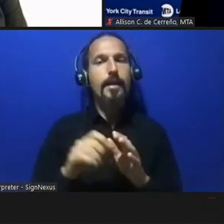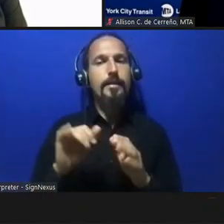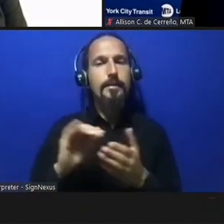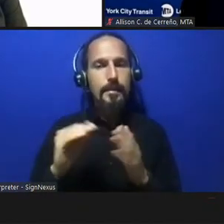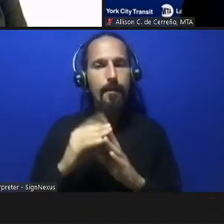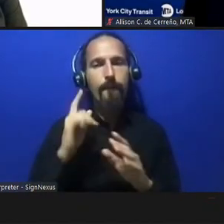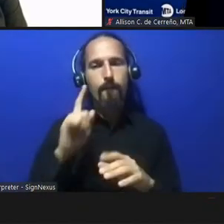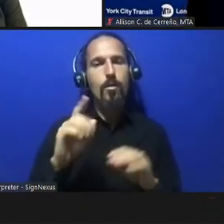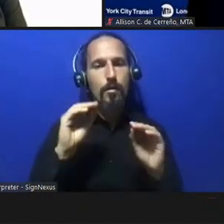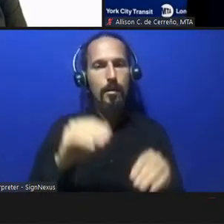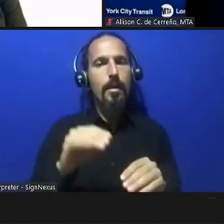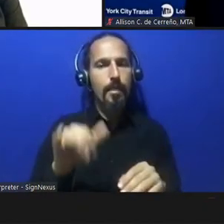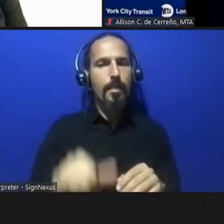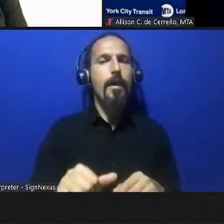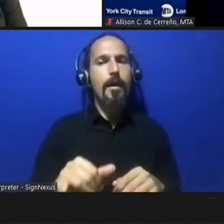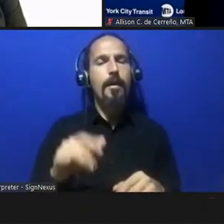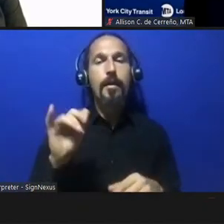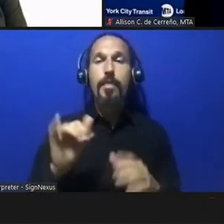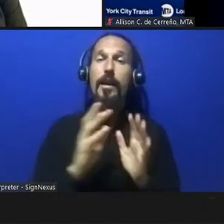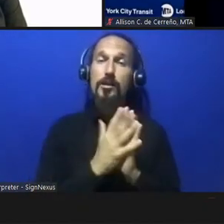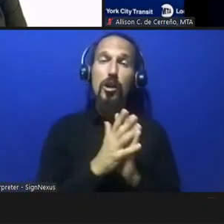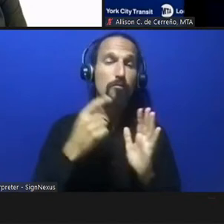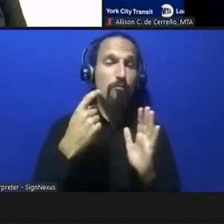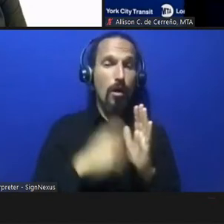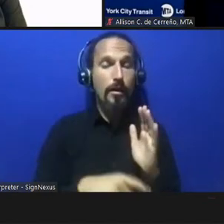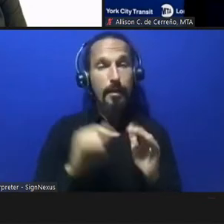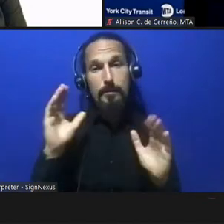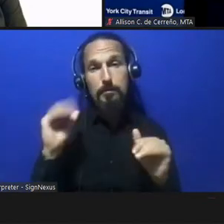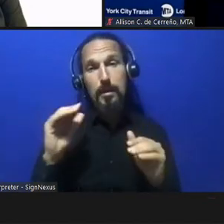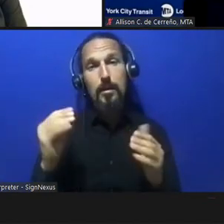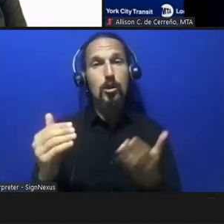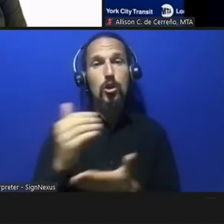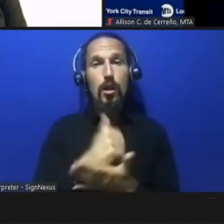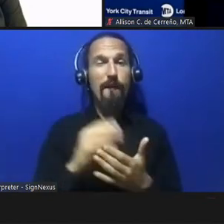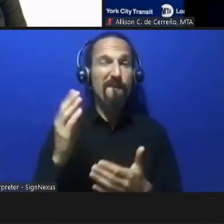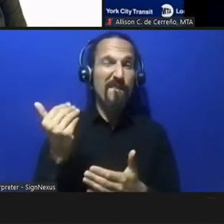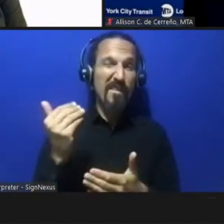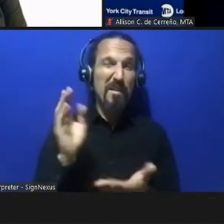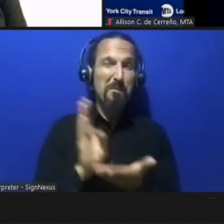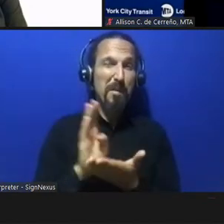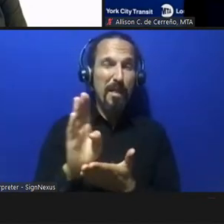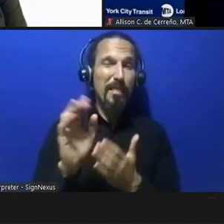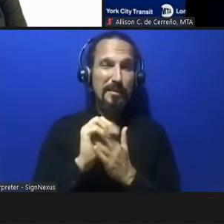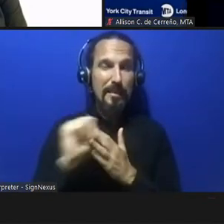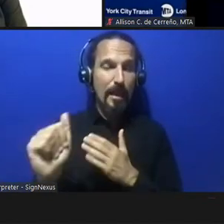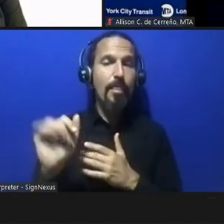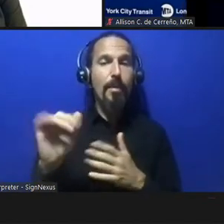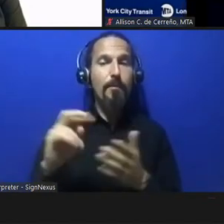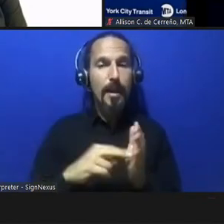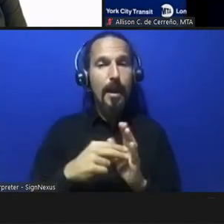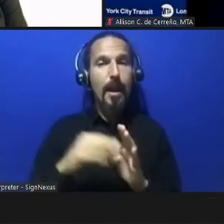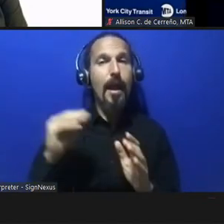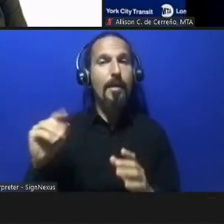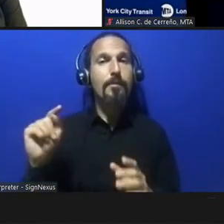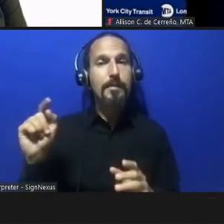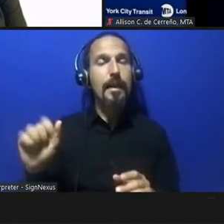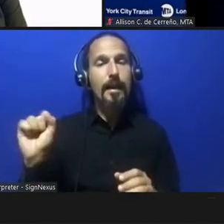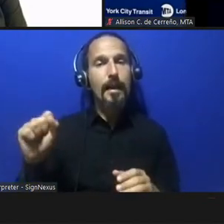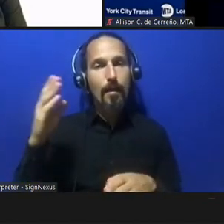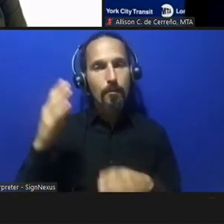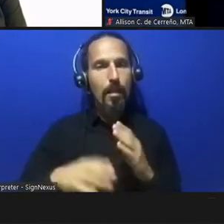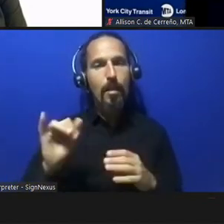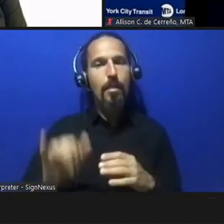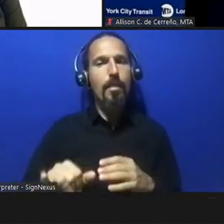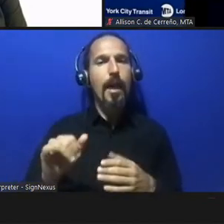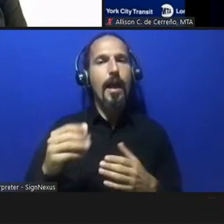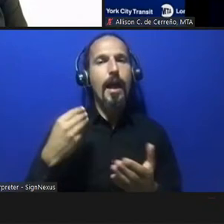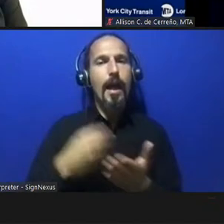implementation congestion pricing is expected to generate 15 billion dollars thus allowing the mta to complete its essential capital